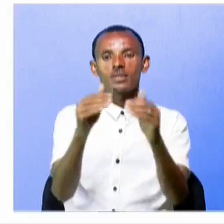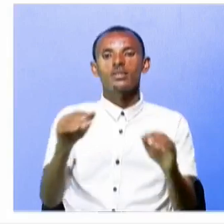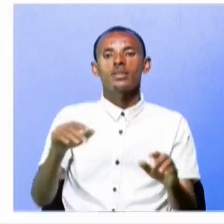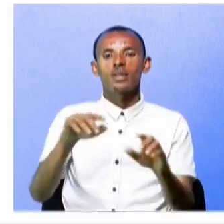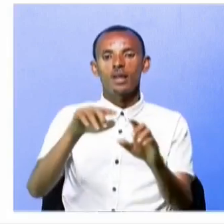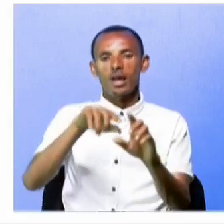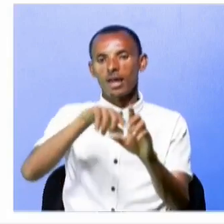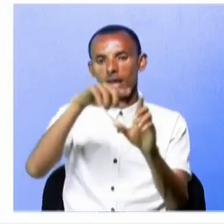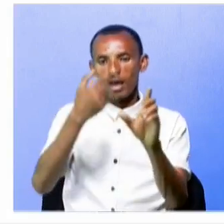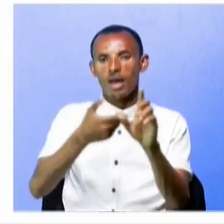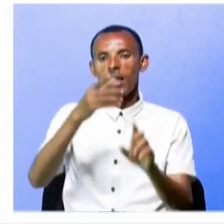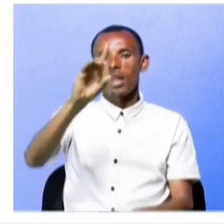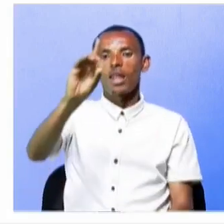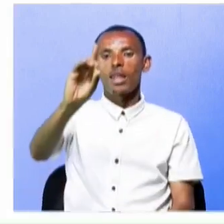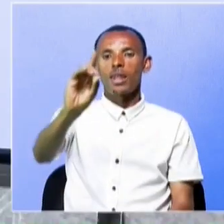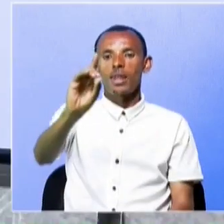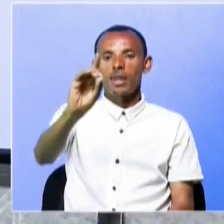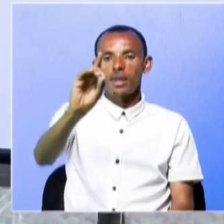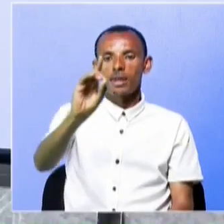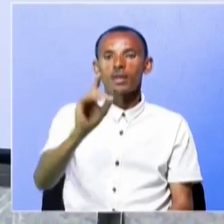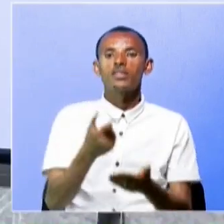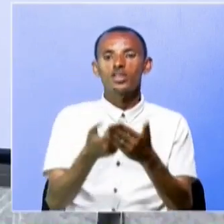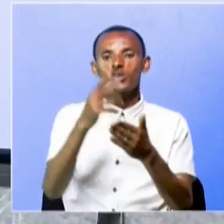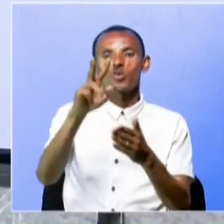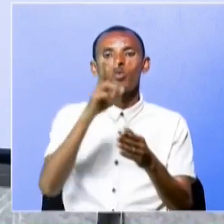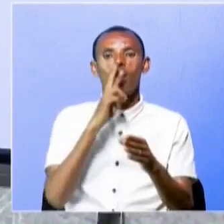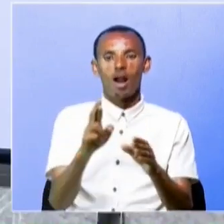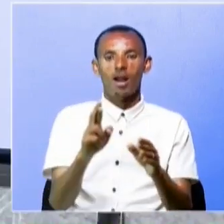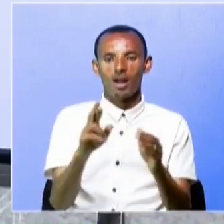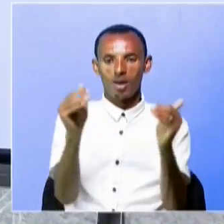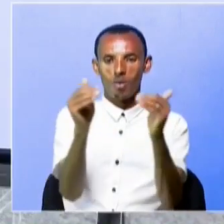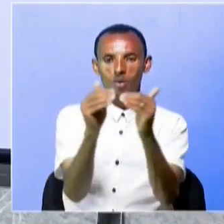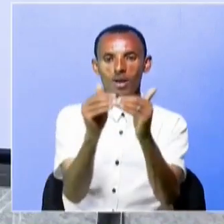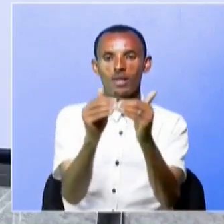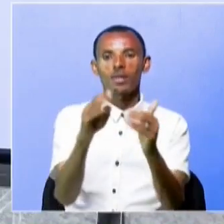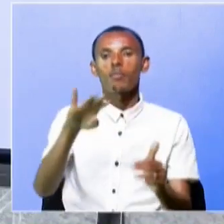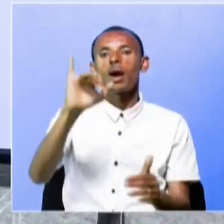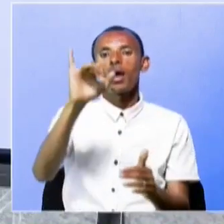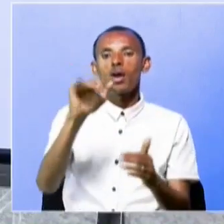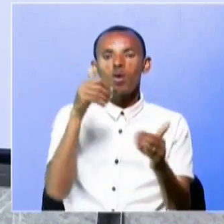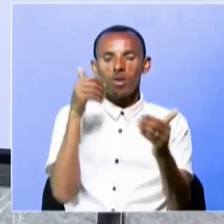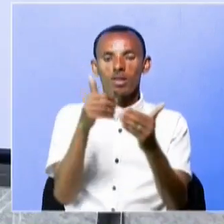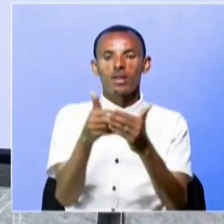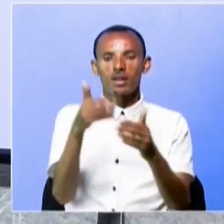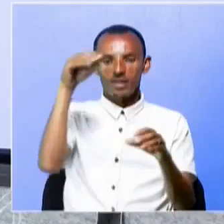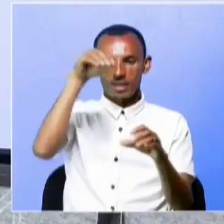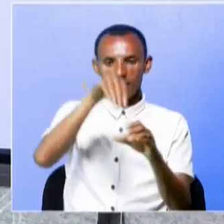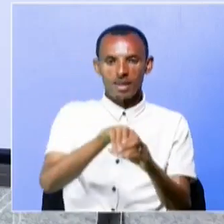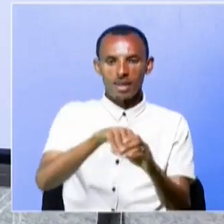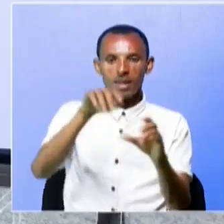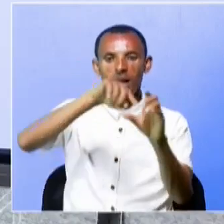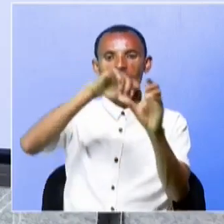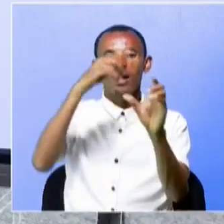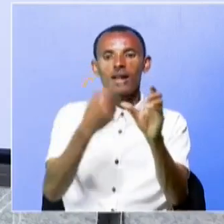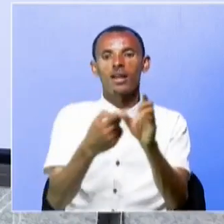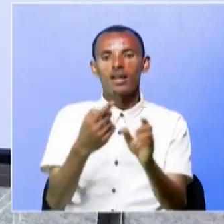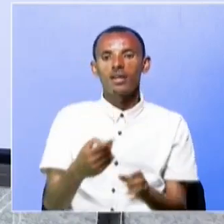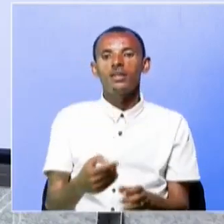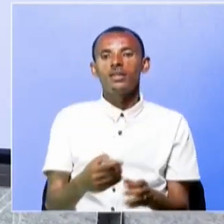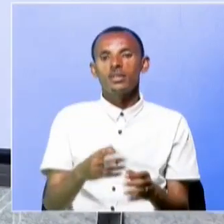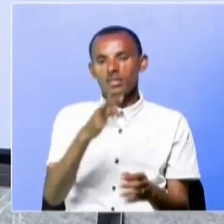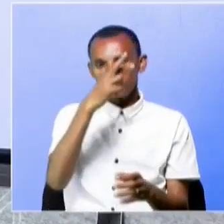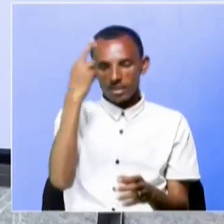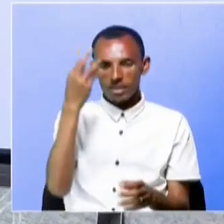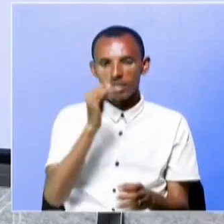angle D. Okay, these two are congruent by alternate interior angles, right? The